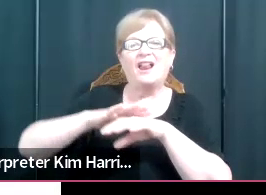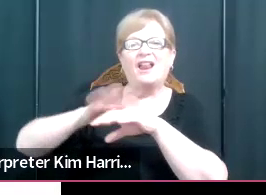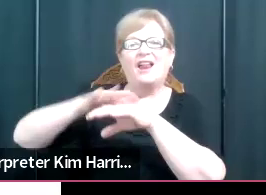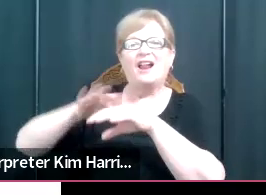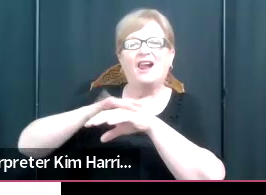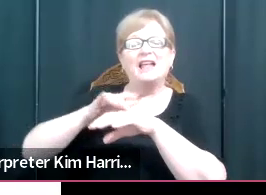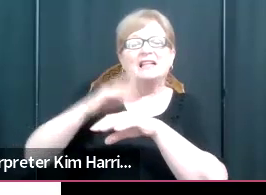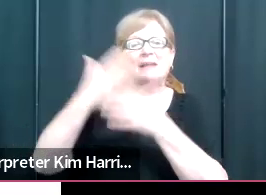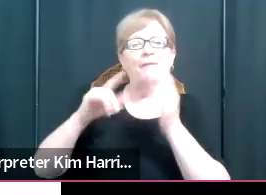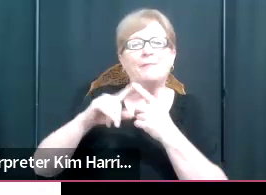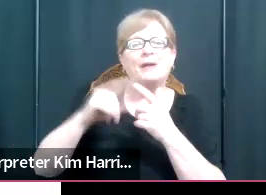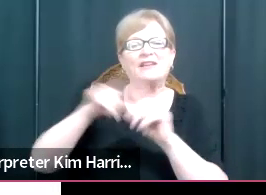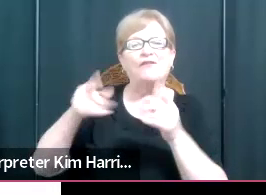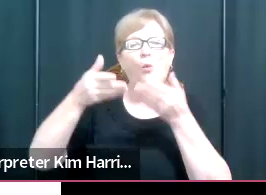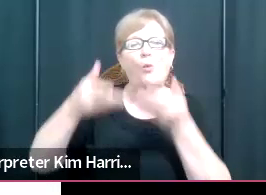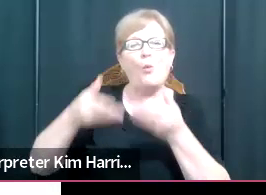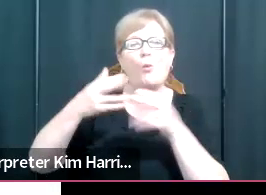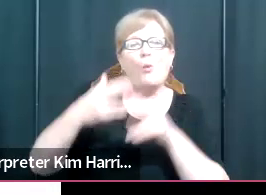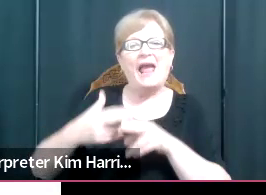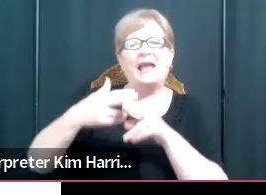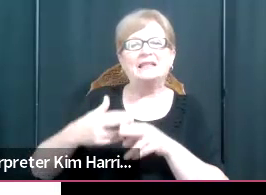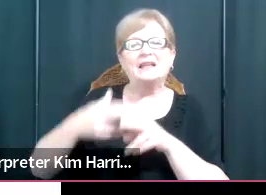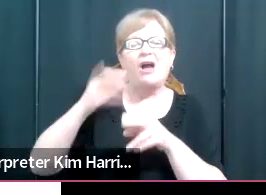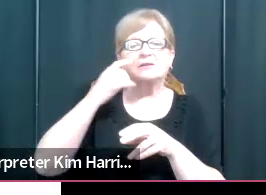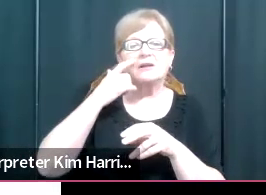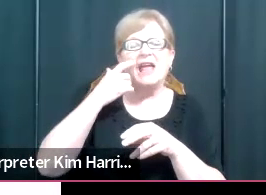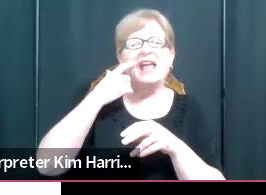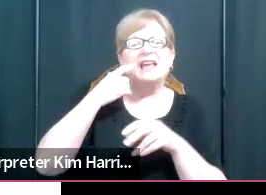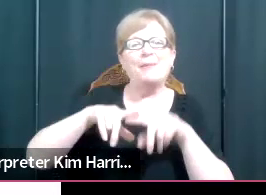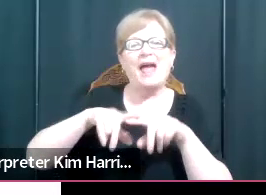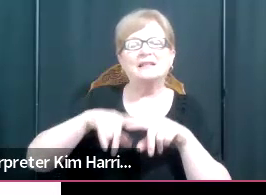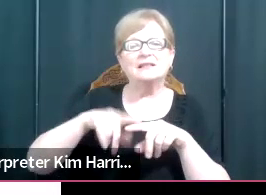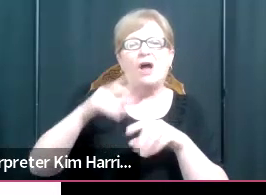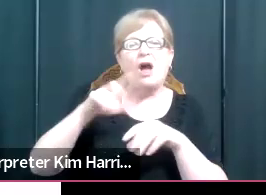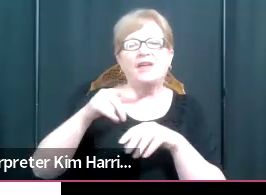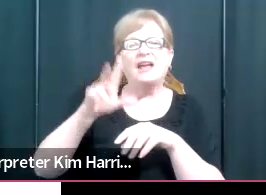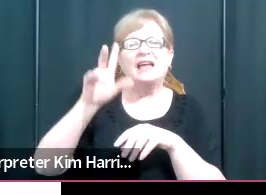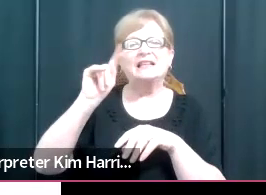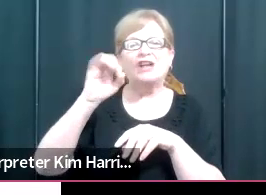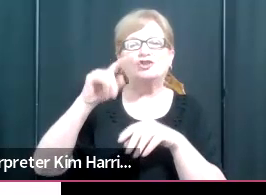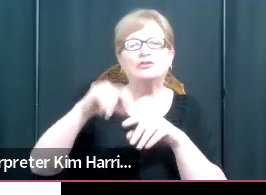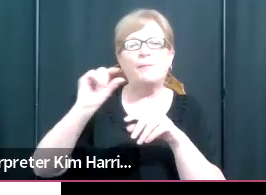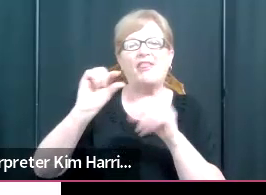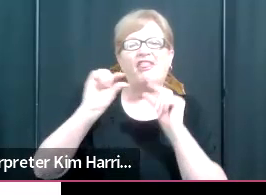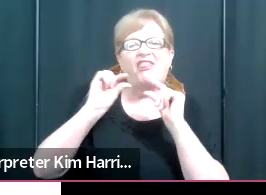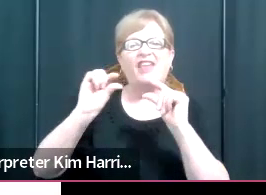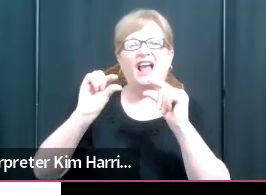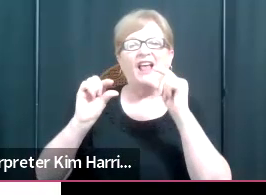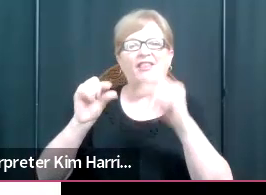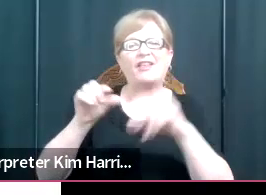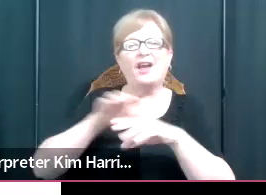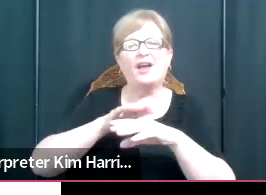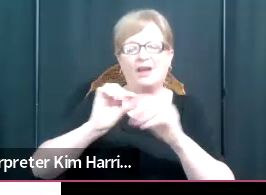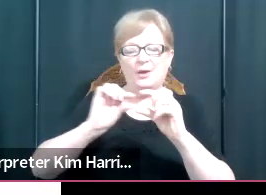Caitlin? I think. Depending on the textures, some of them are a little bit like thicker in feeling than